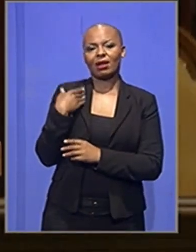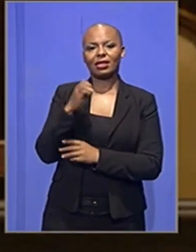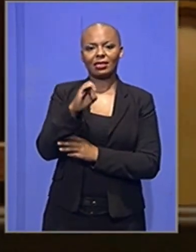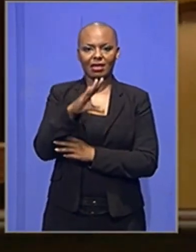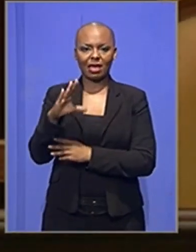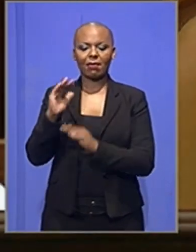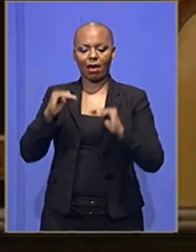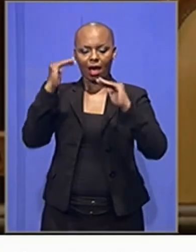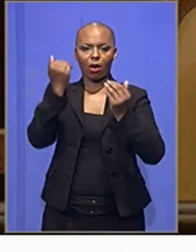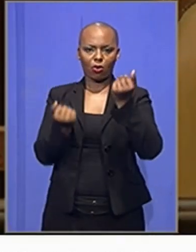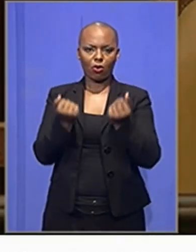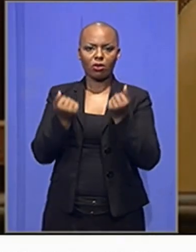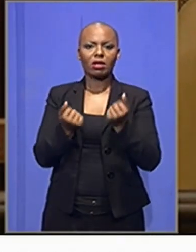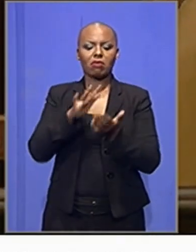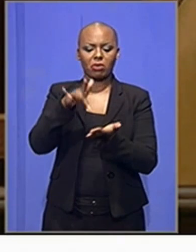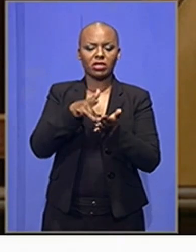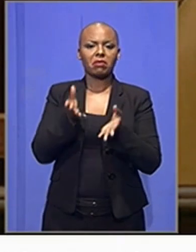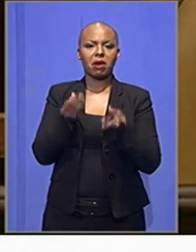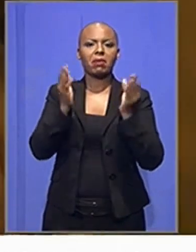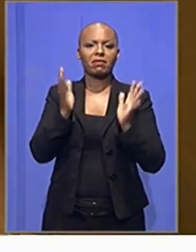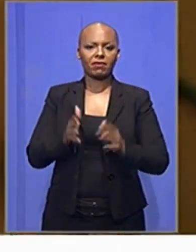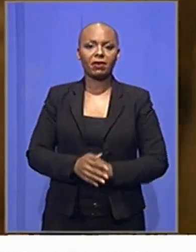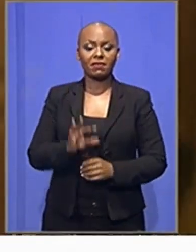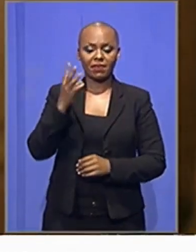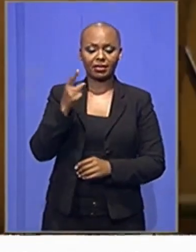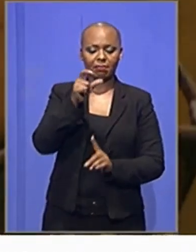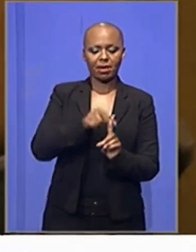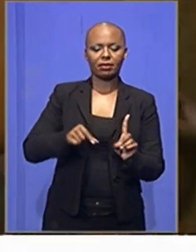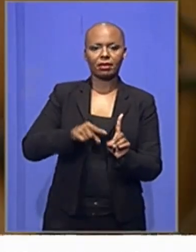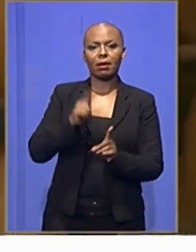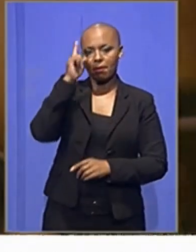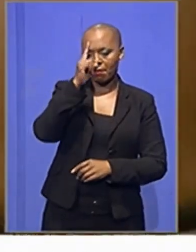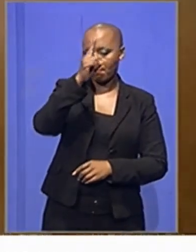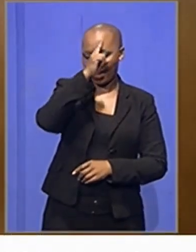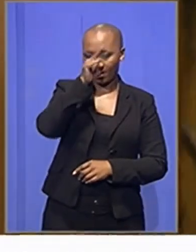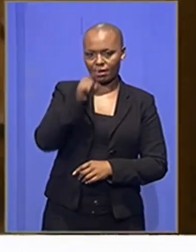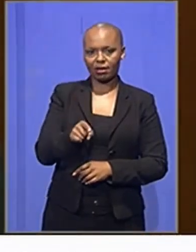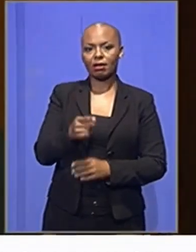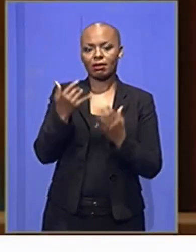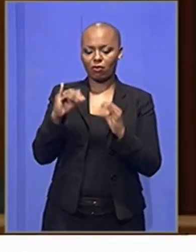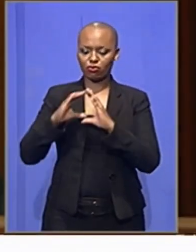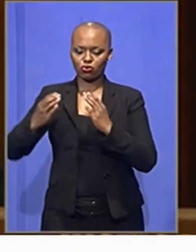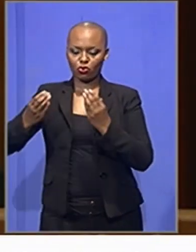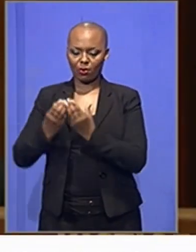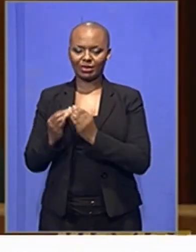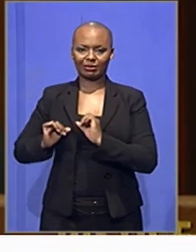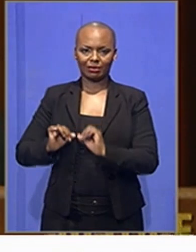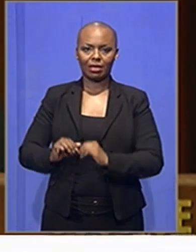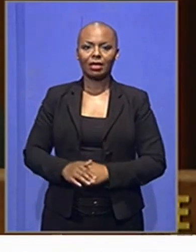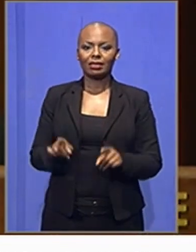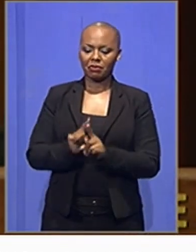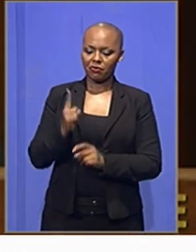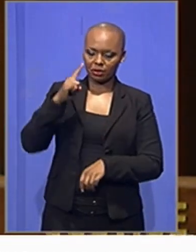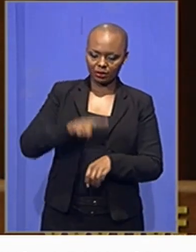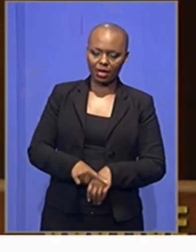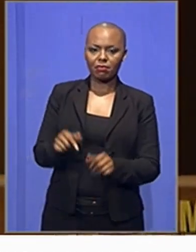Cape. Ya ba mosadi wa pele wa motho e motsho lekgotleng le phameng la maipiletso. Hape ya ba mosadi wa pele ba motlatsa